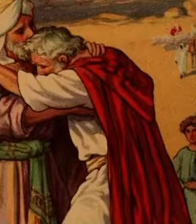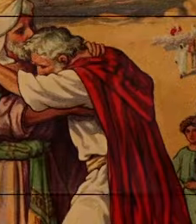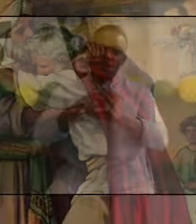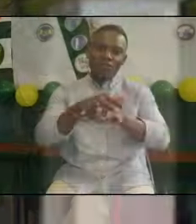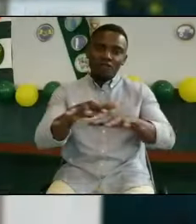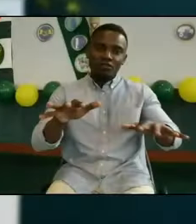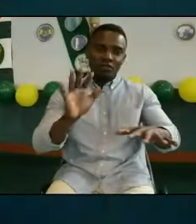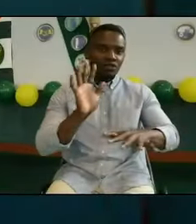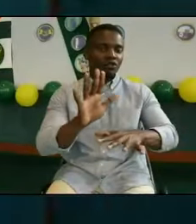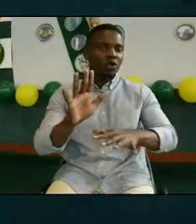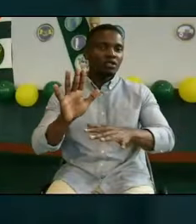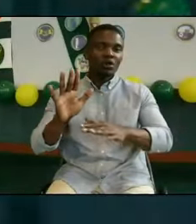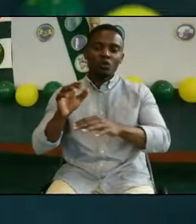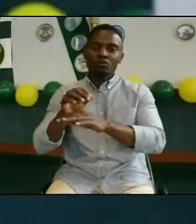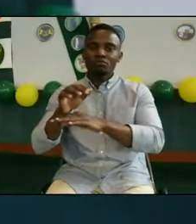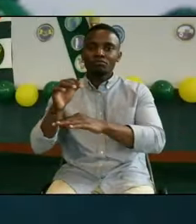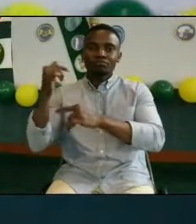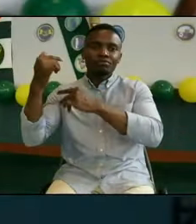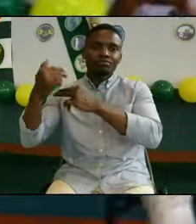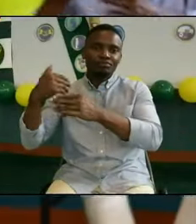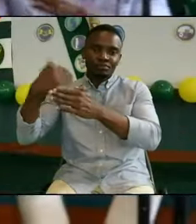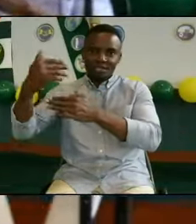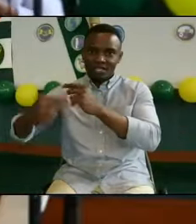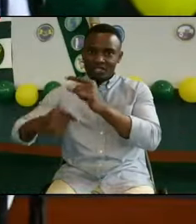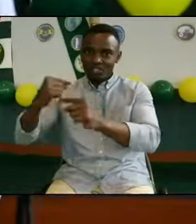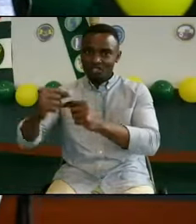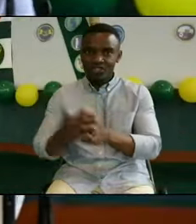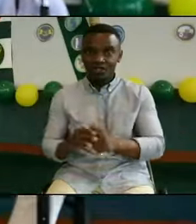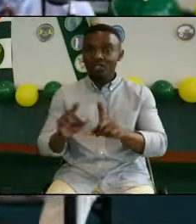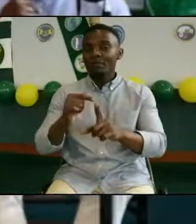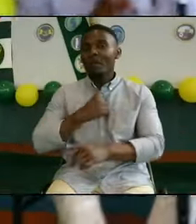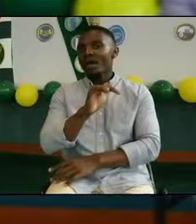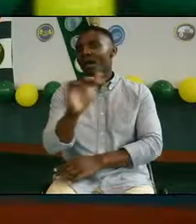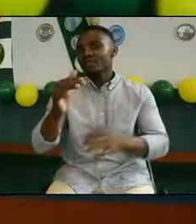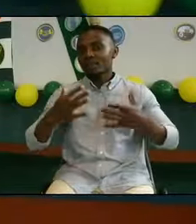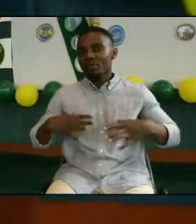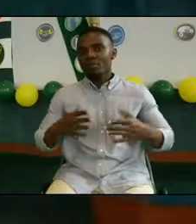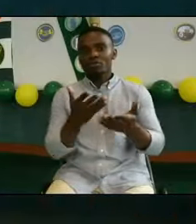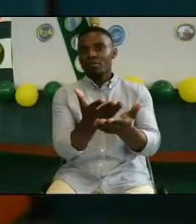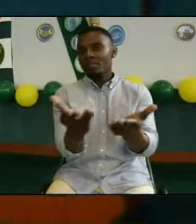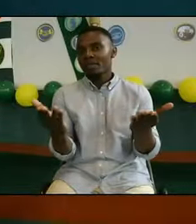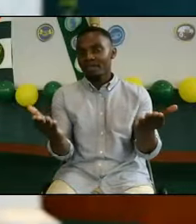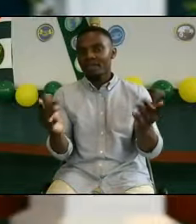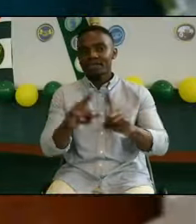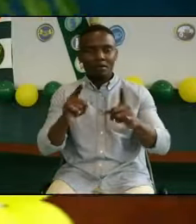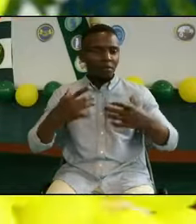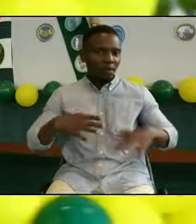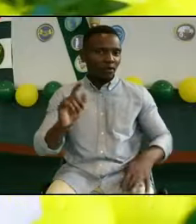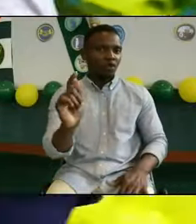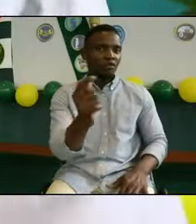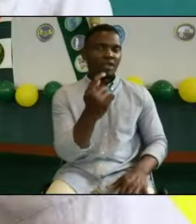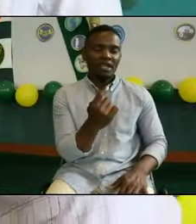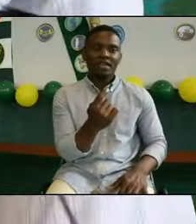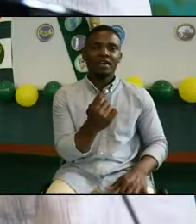Amplified. I repeat, I am calling the people of Nairobi Central Asia Church and the people of Africa and the people of Kenya that